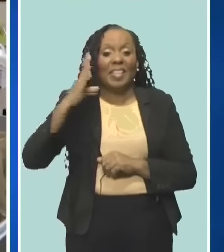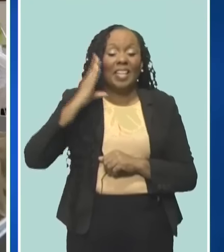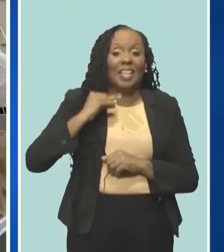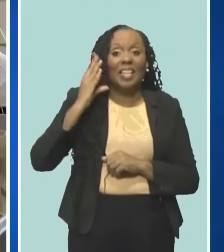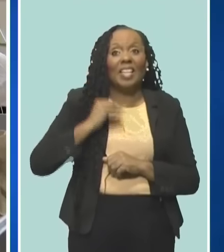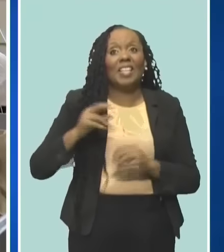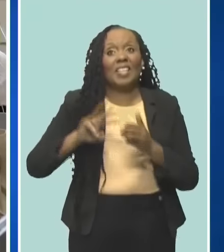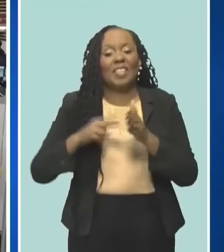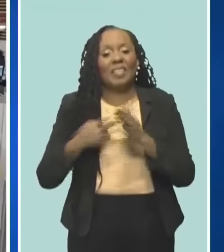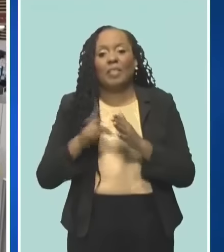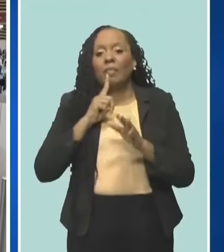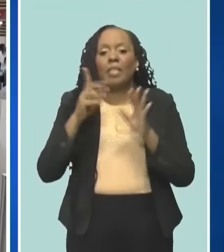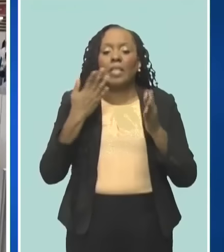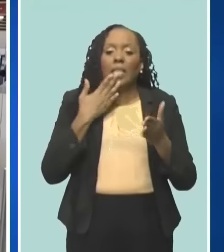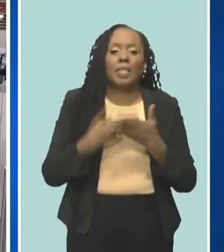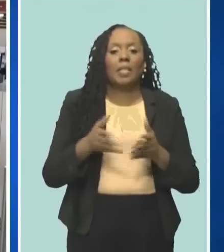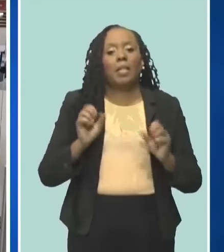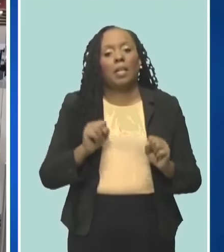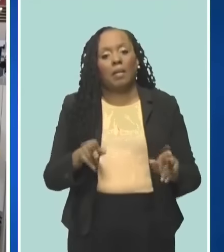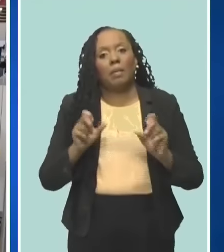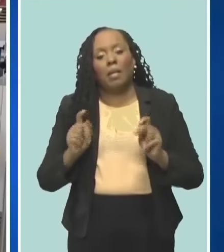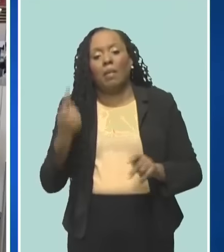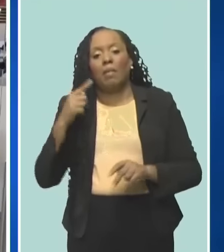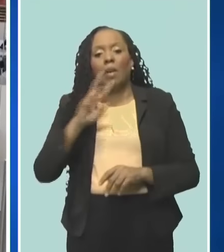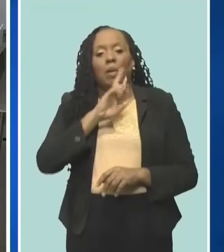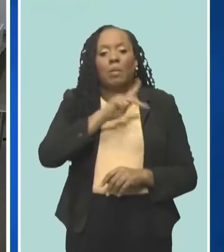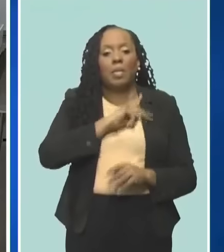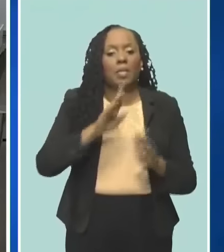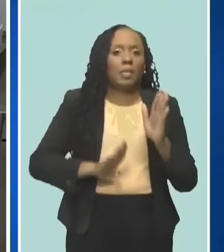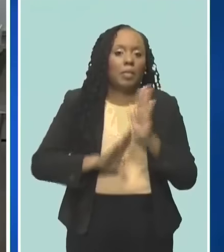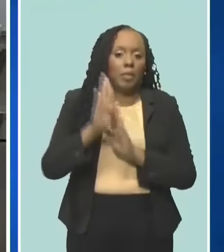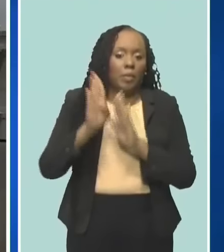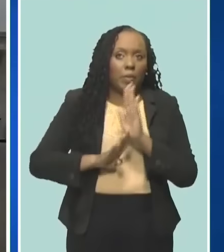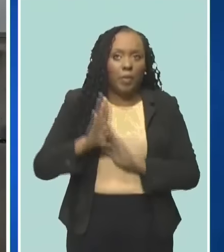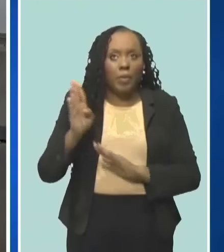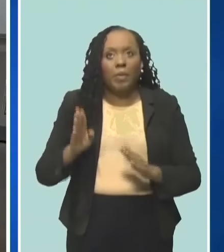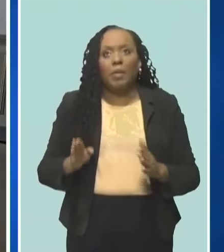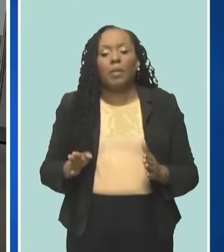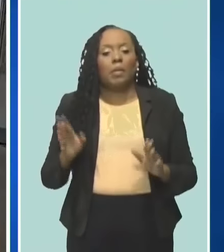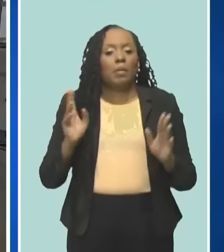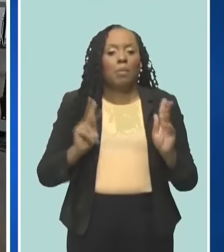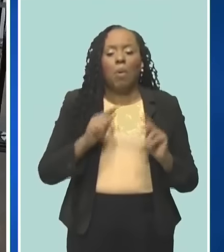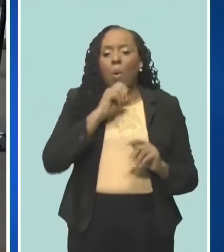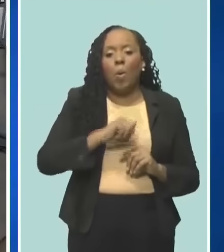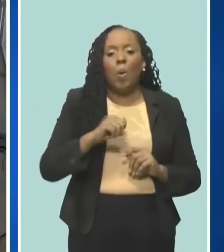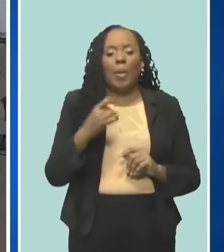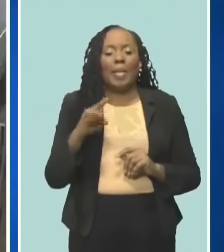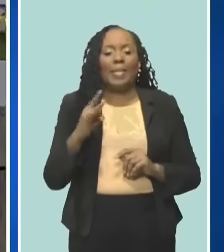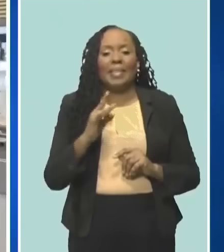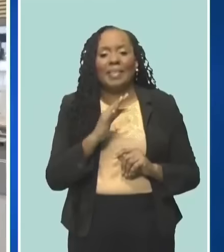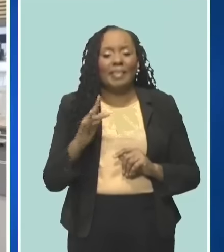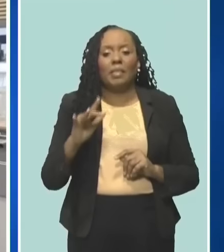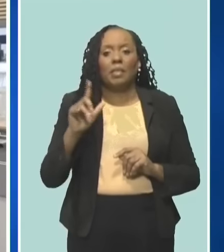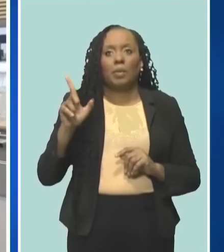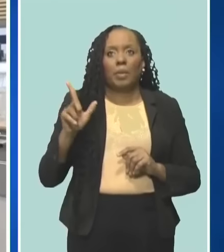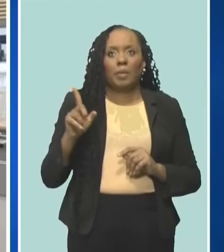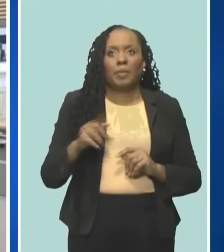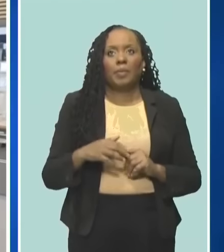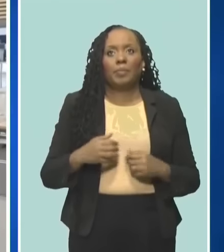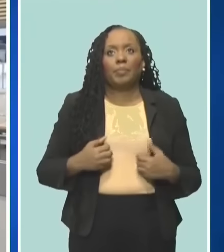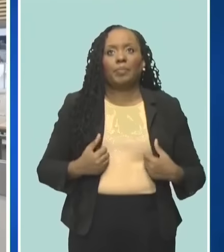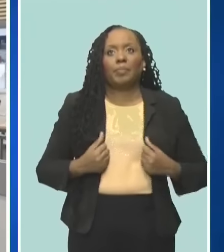also led to some key opportunities for personal growth for the competitors, who ranged in age from 18 to 21.